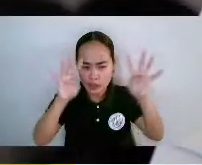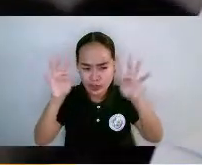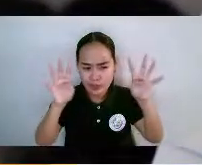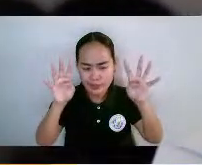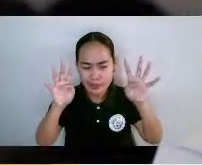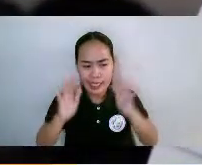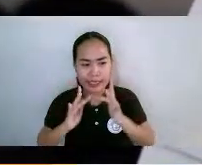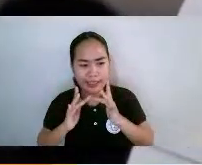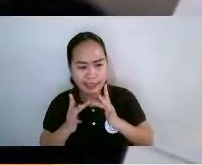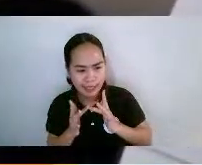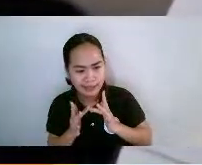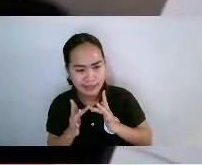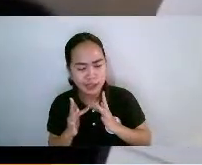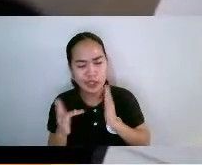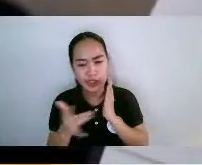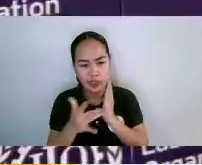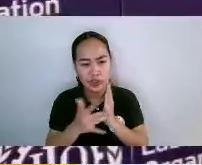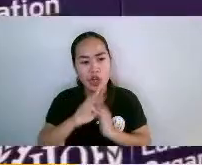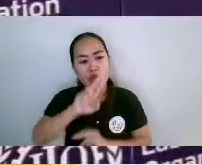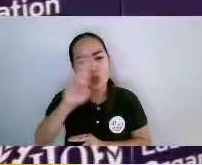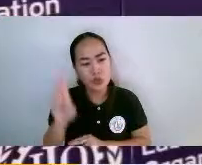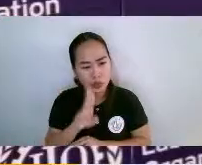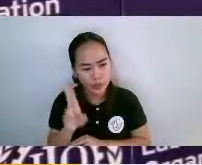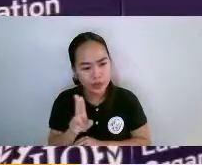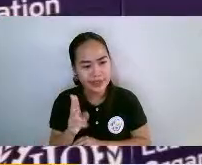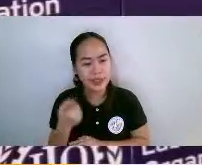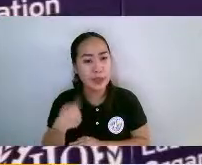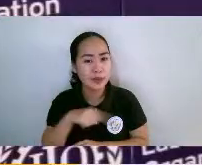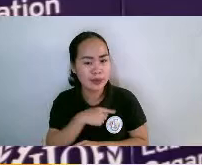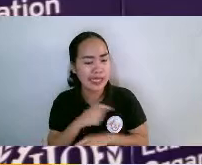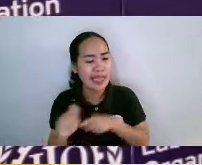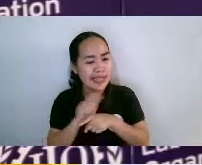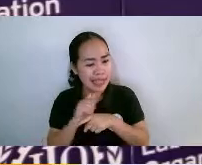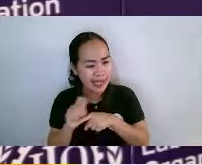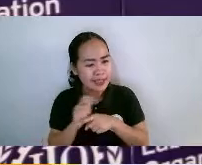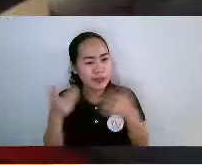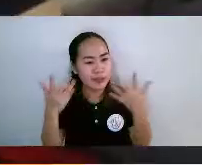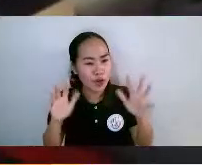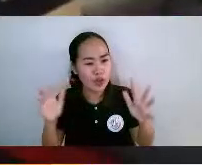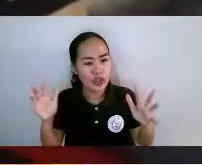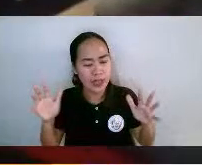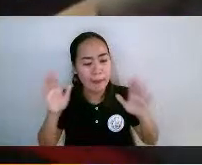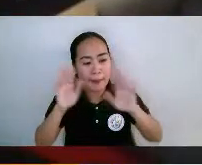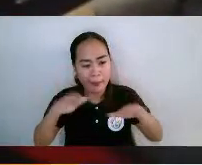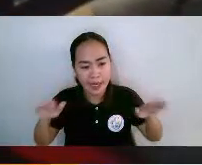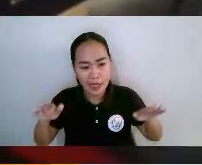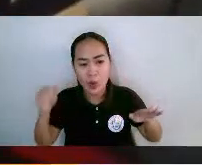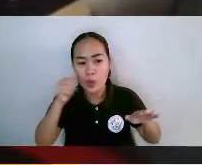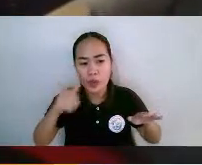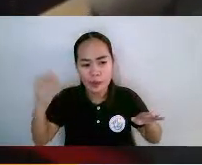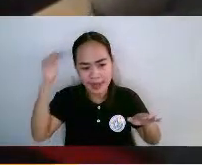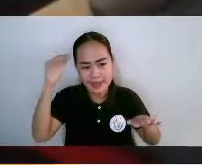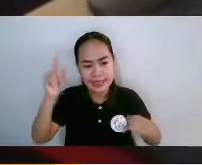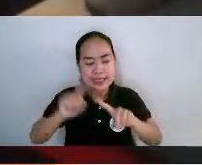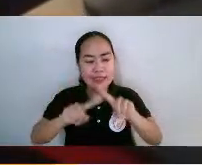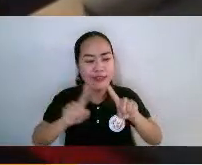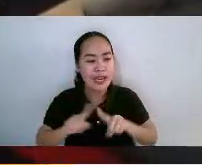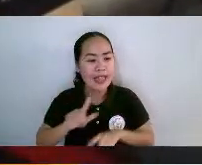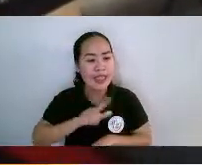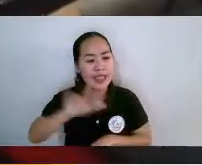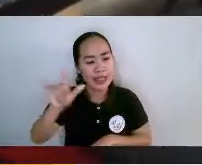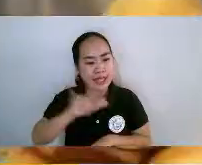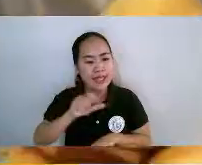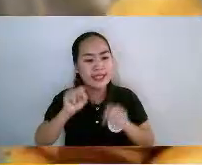digitalization, and use of technology, we have trained youth, women, migrant workers on web development